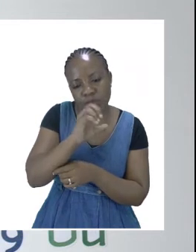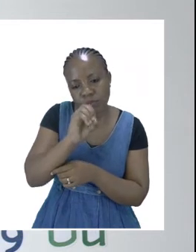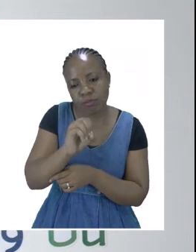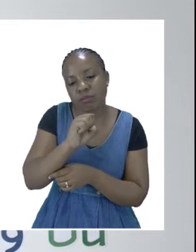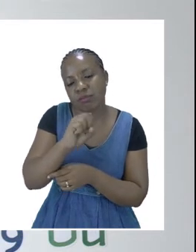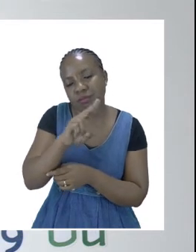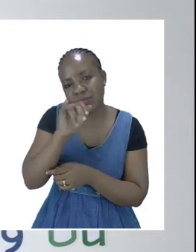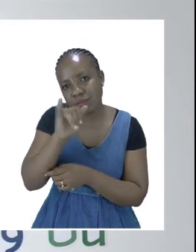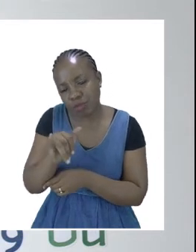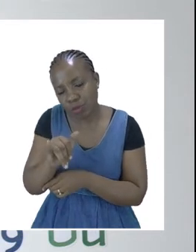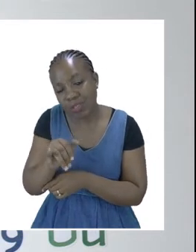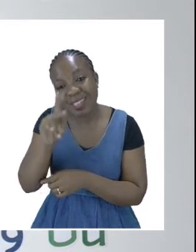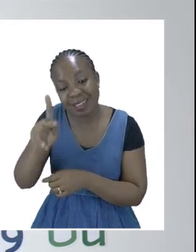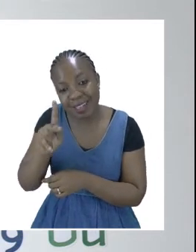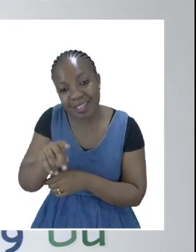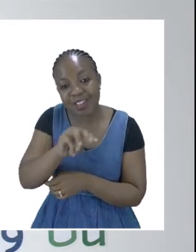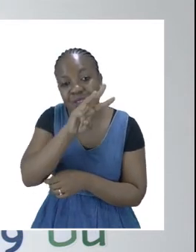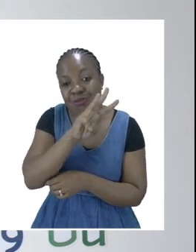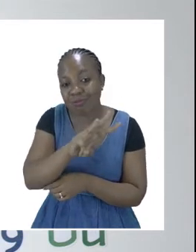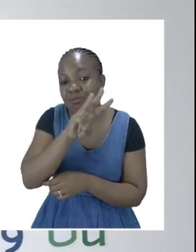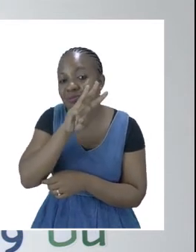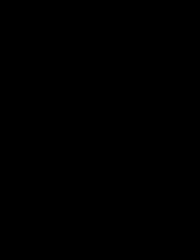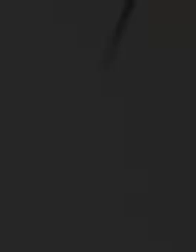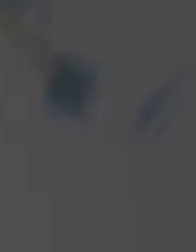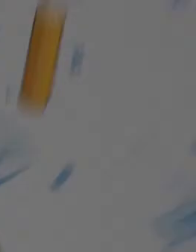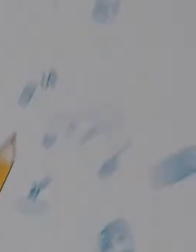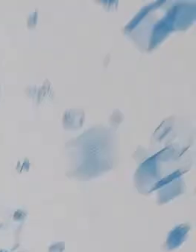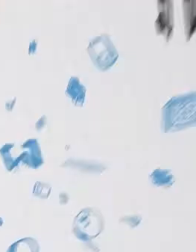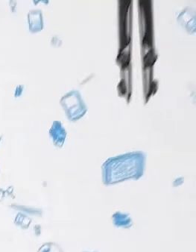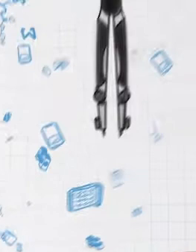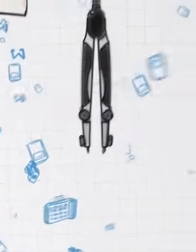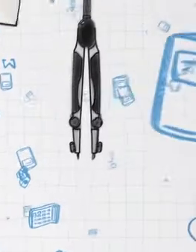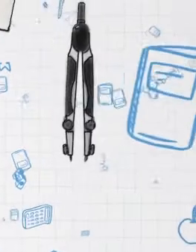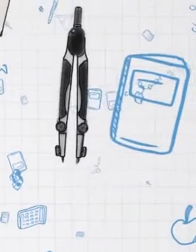our website, Zoshi Online.